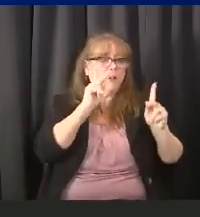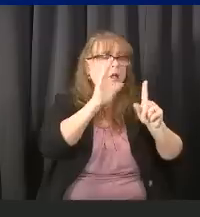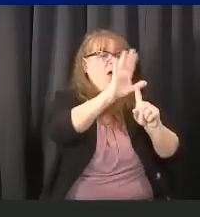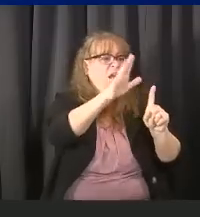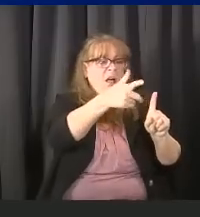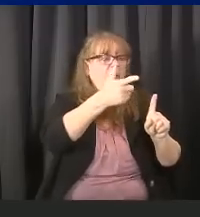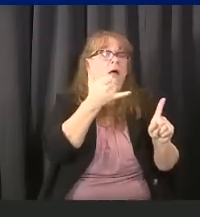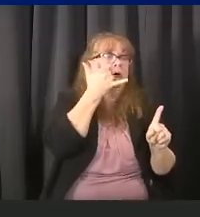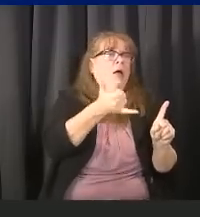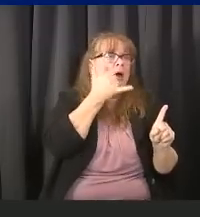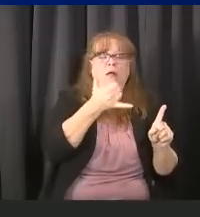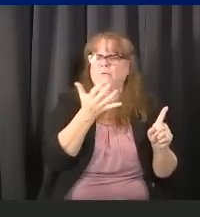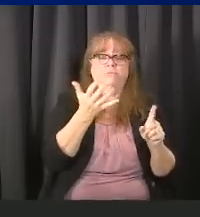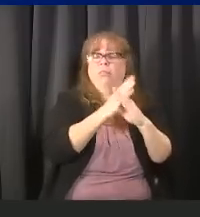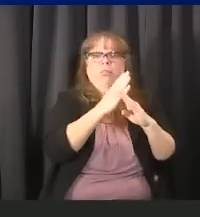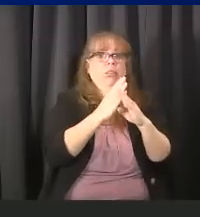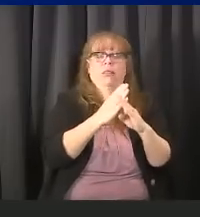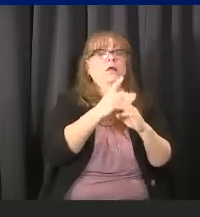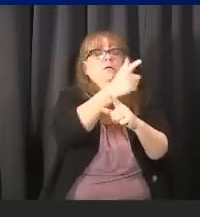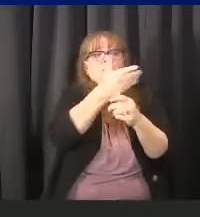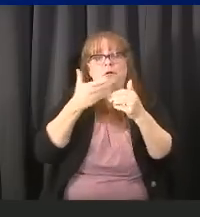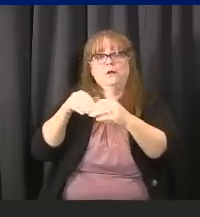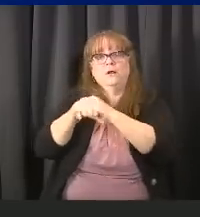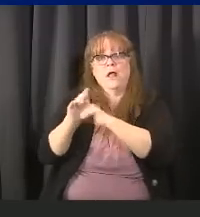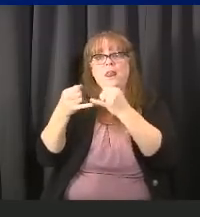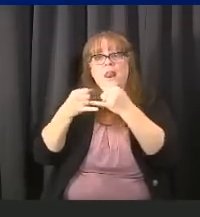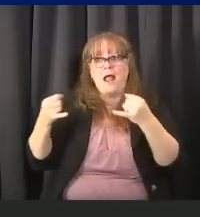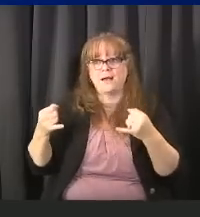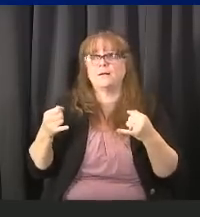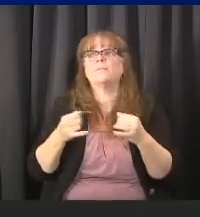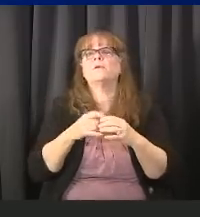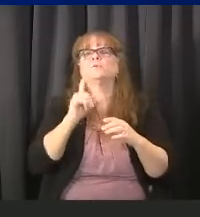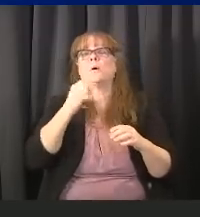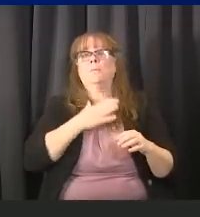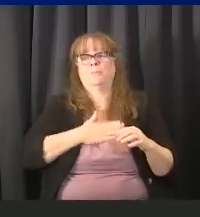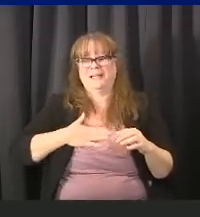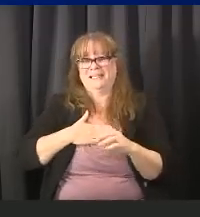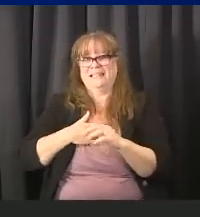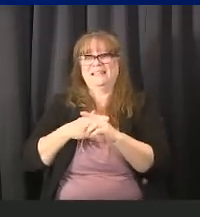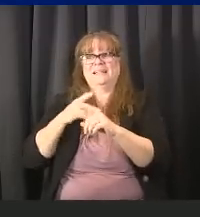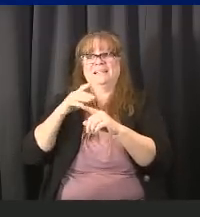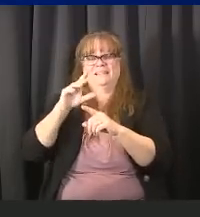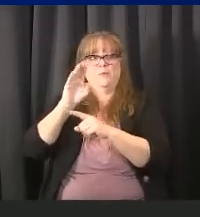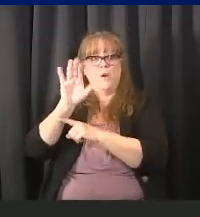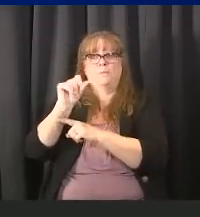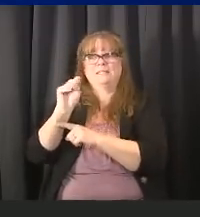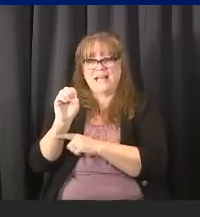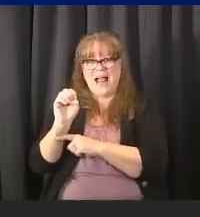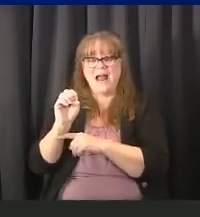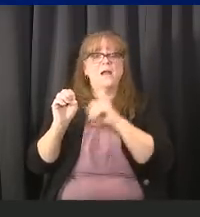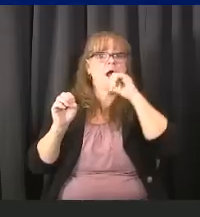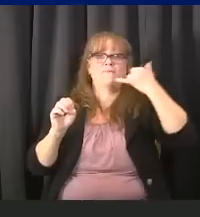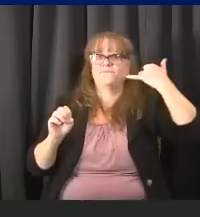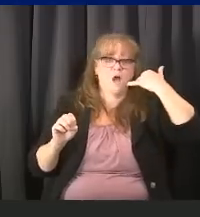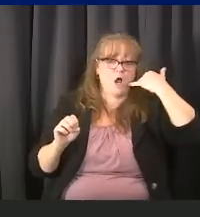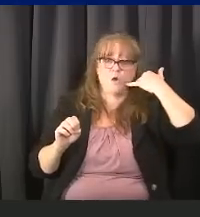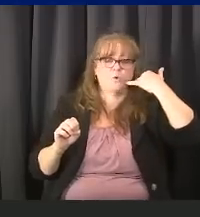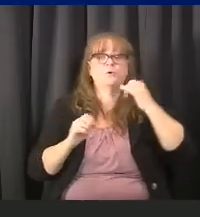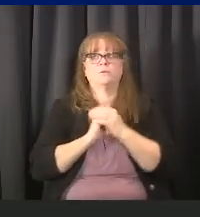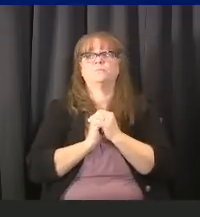that on our phone system. So it'd be great if you would use our website. I'd like to thank, the